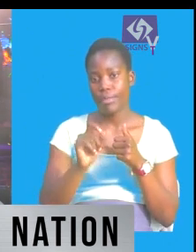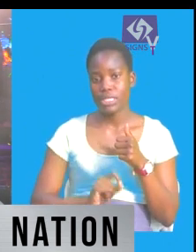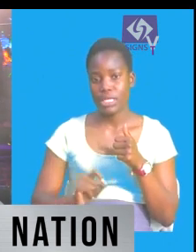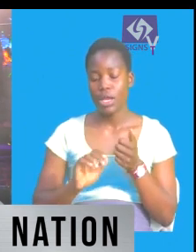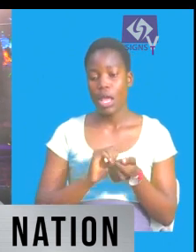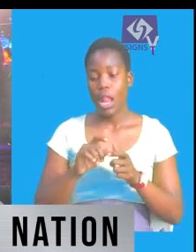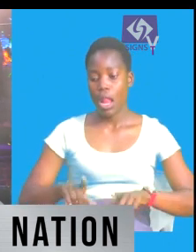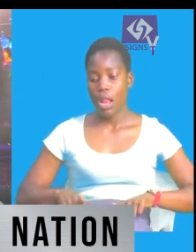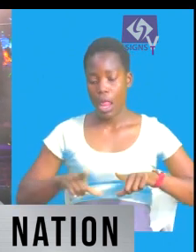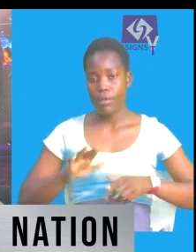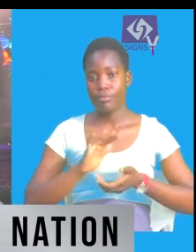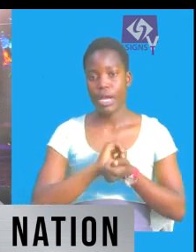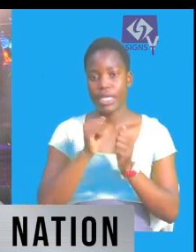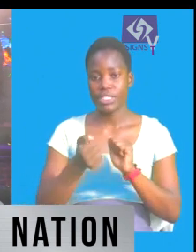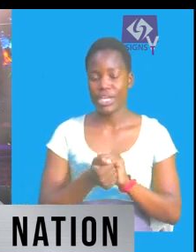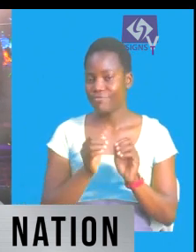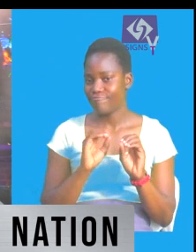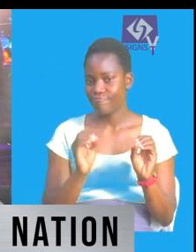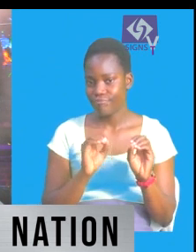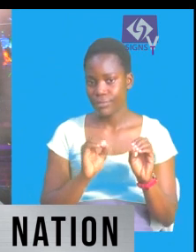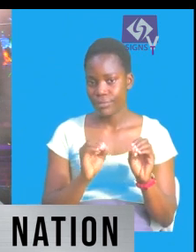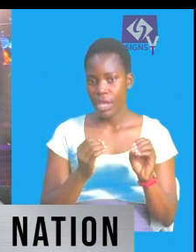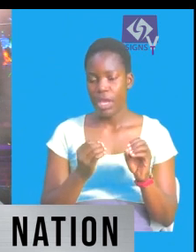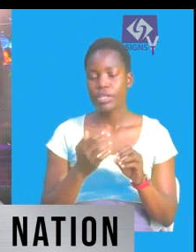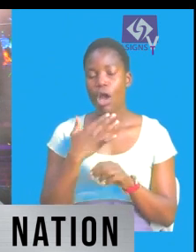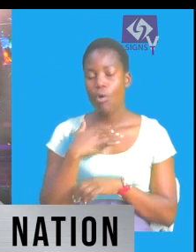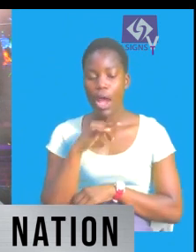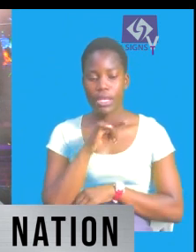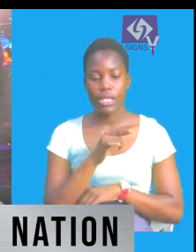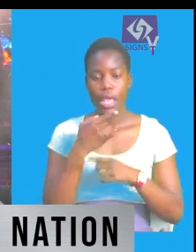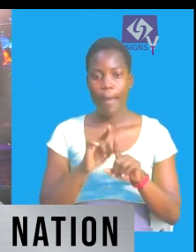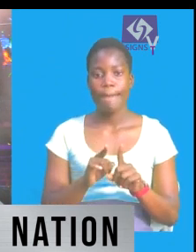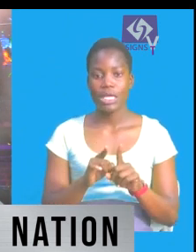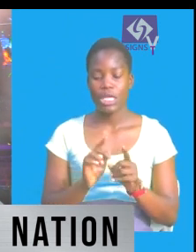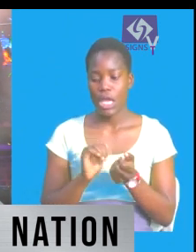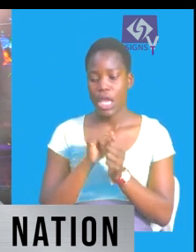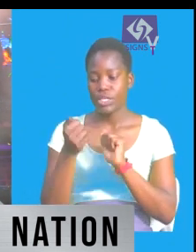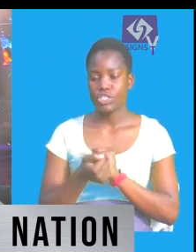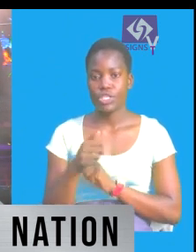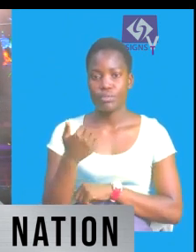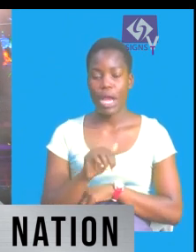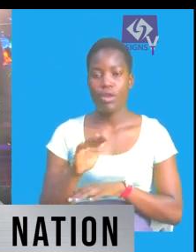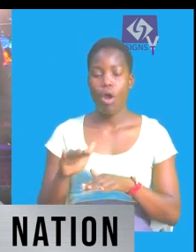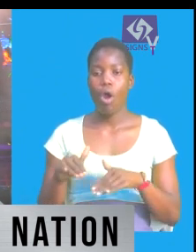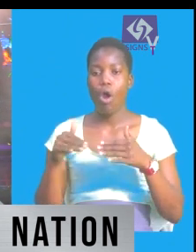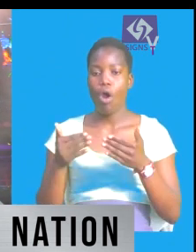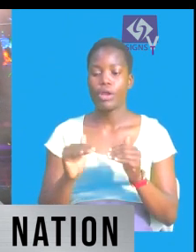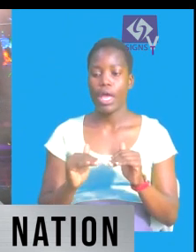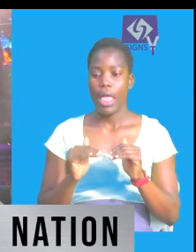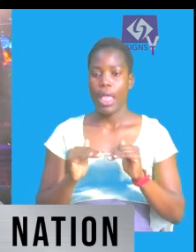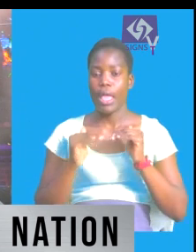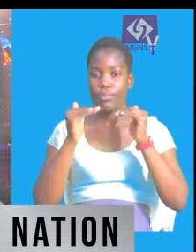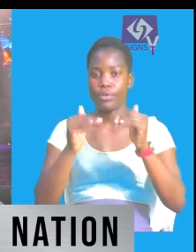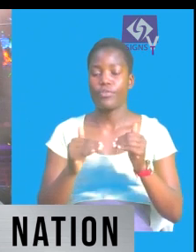change. It was just the euphoria of we want this, and nothing basically has changed or improved in their lives. Tuko